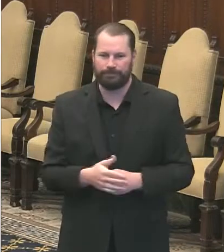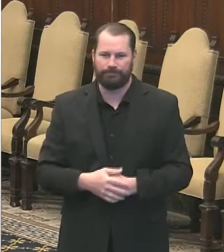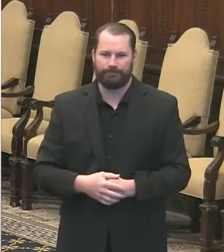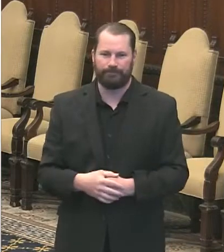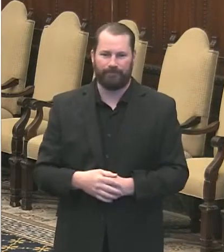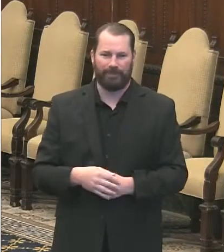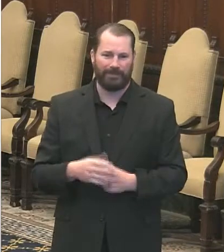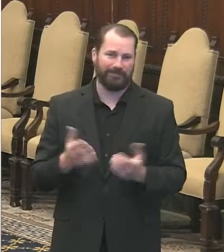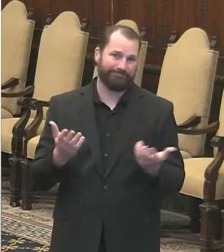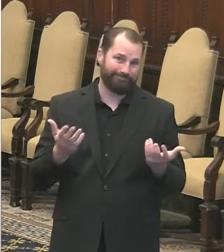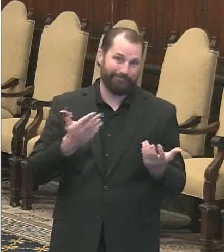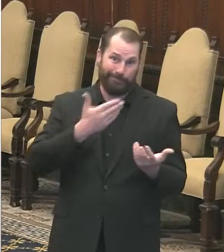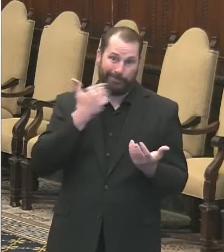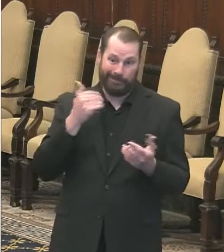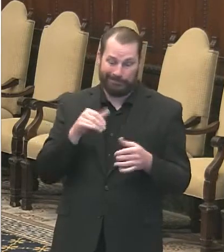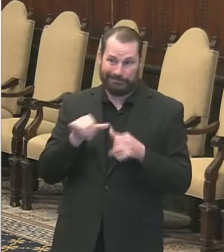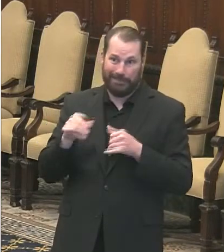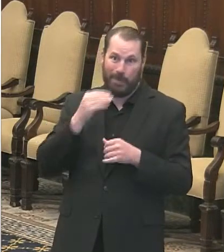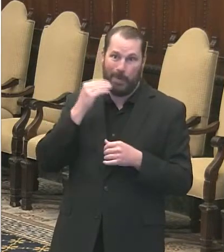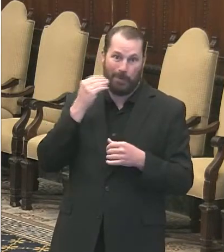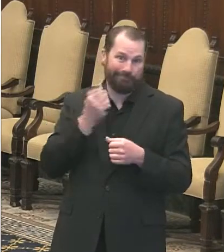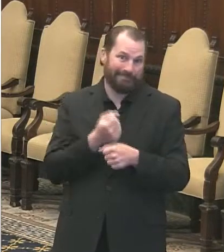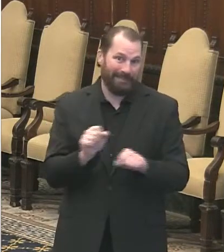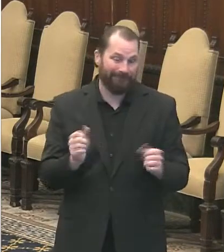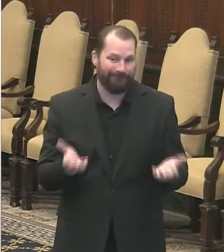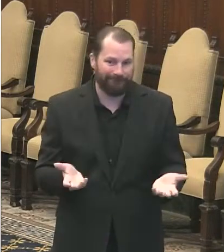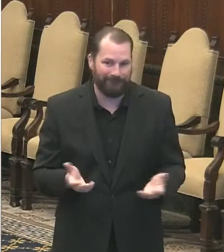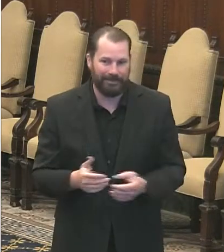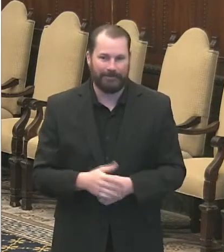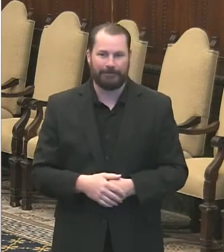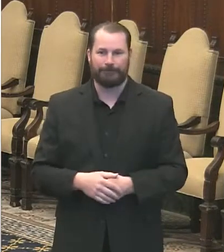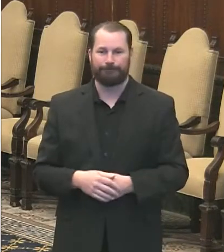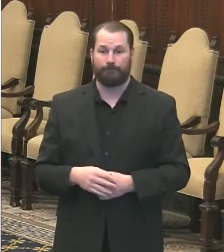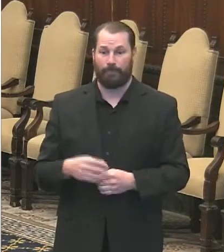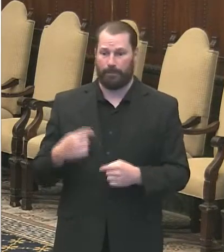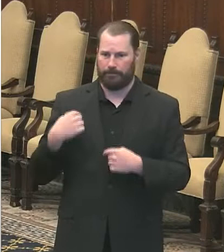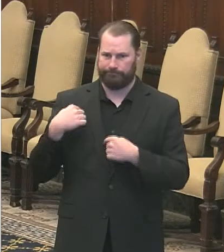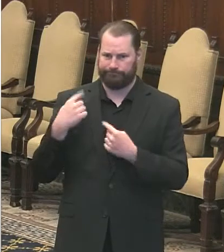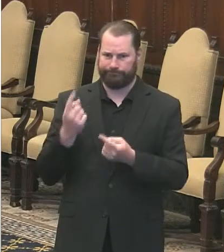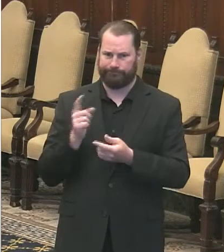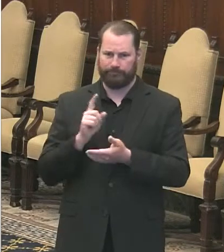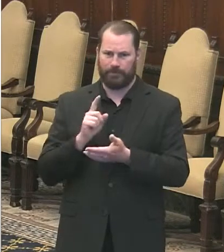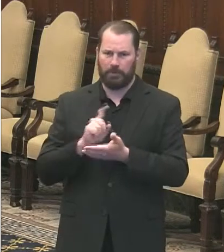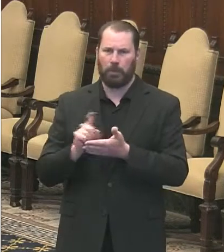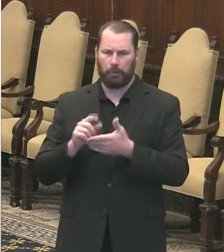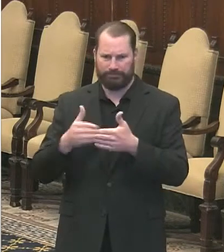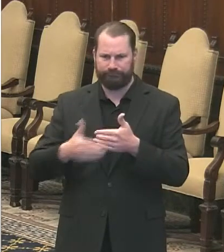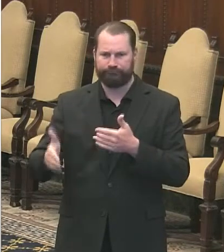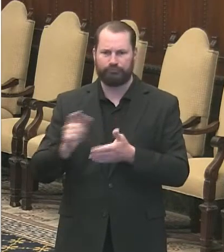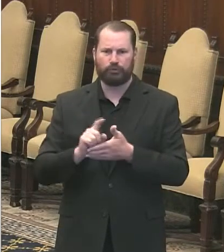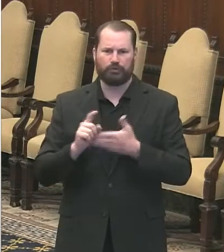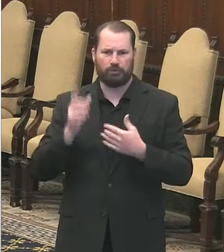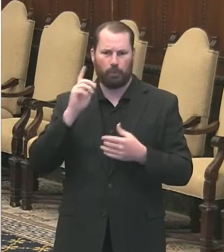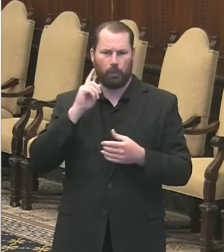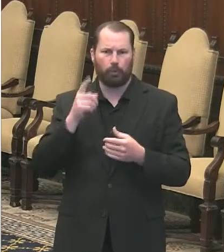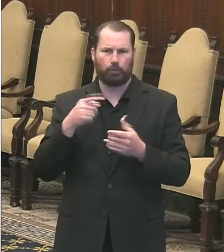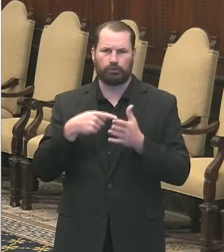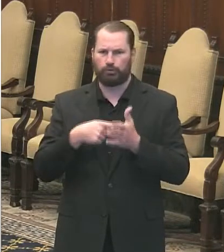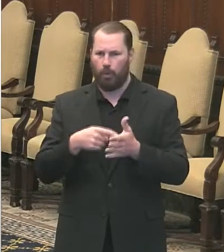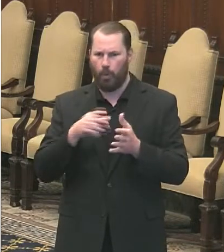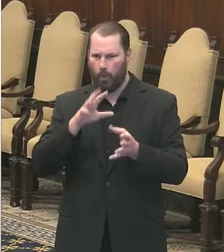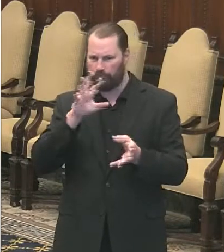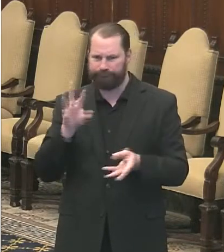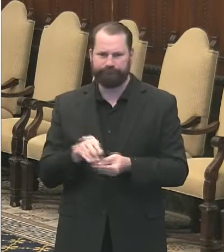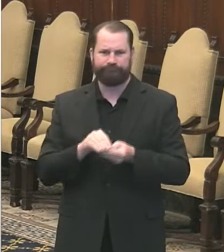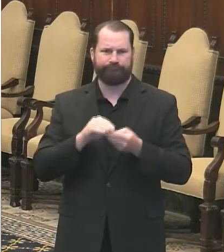home. In the coming weeks, we're going to unveil a comprehensive week-long lineup of virtual programming for everyone to